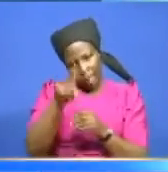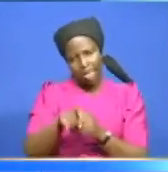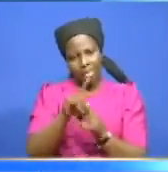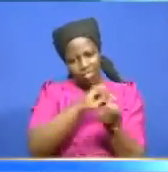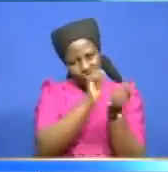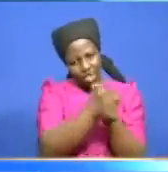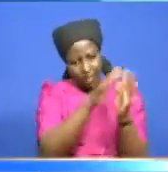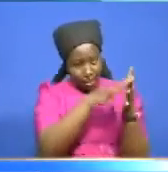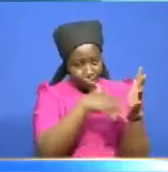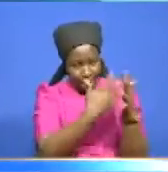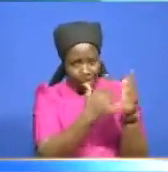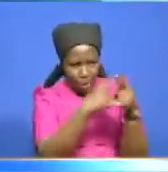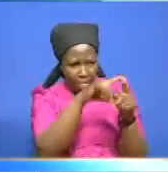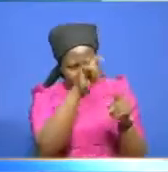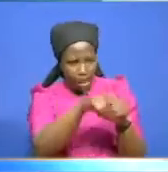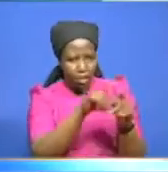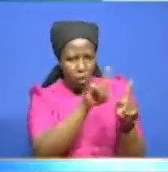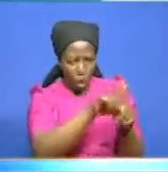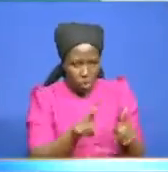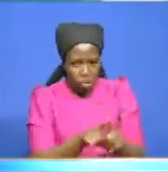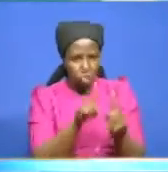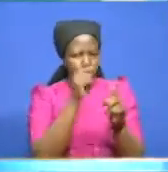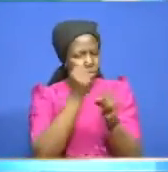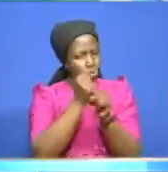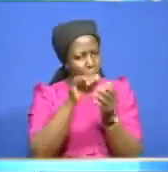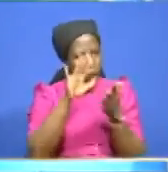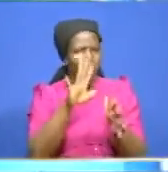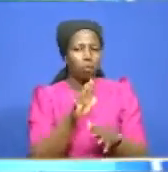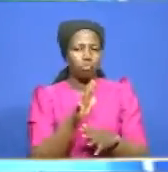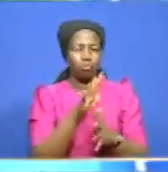they must go beyond restructuring. Restructuring does not